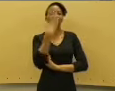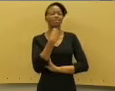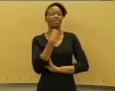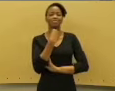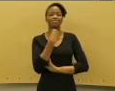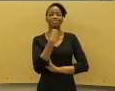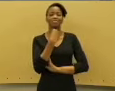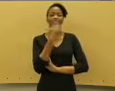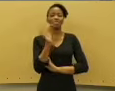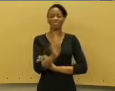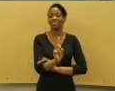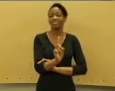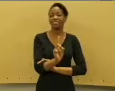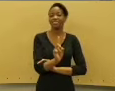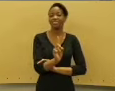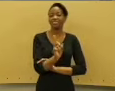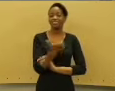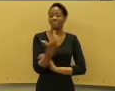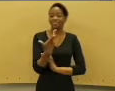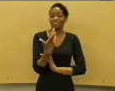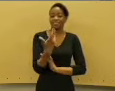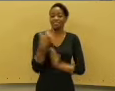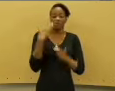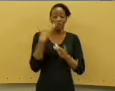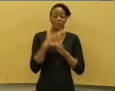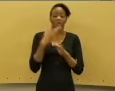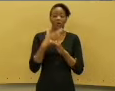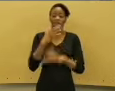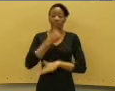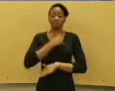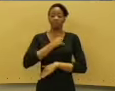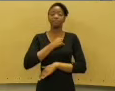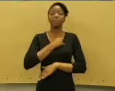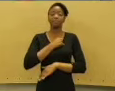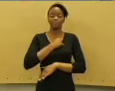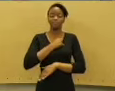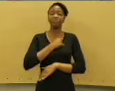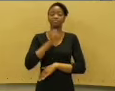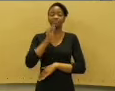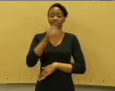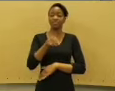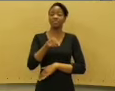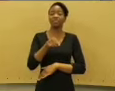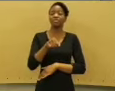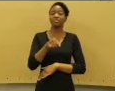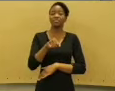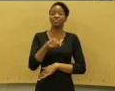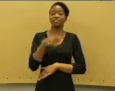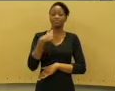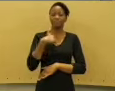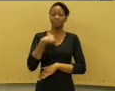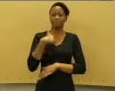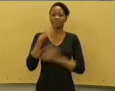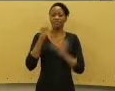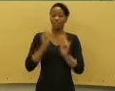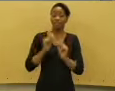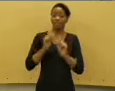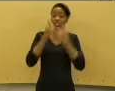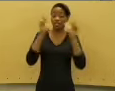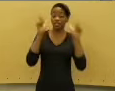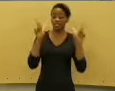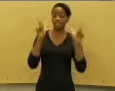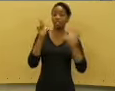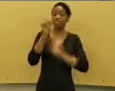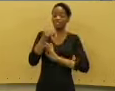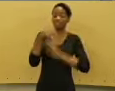So my work is multifaceted because I realized that in as much as I